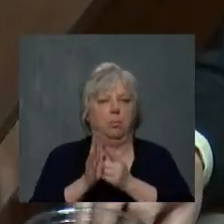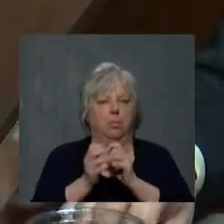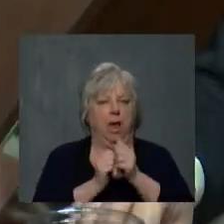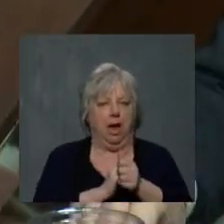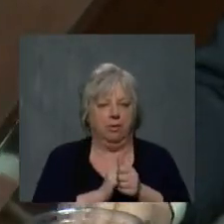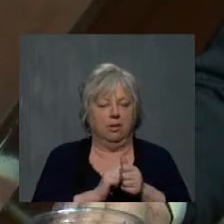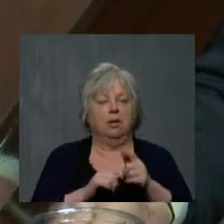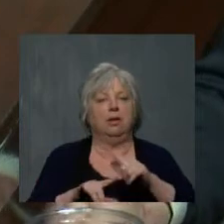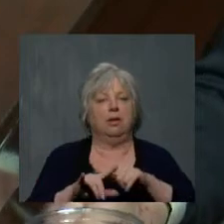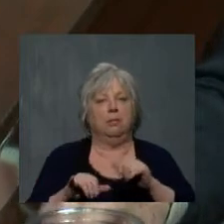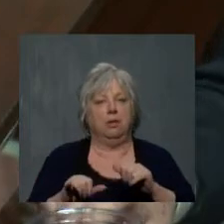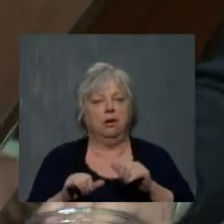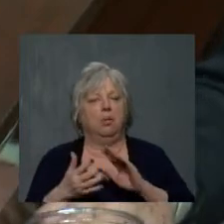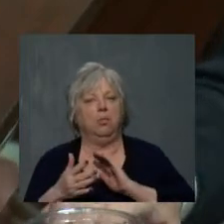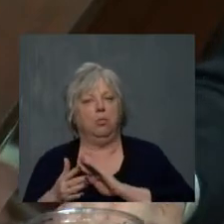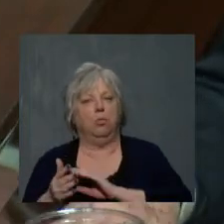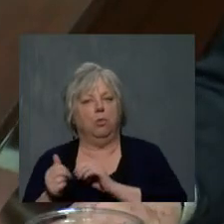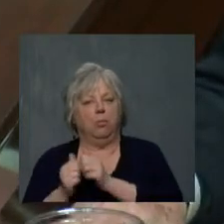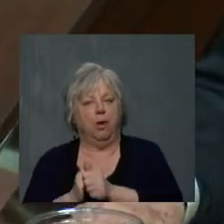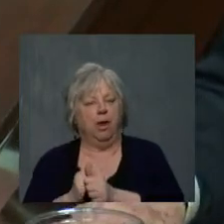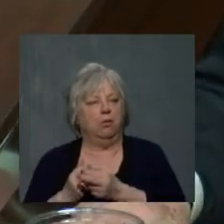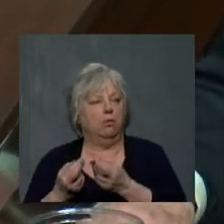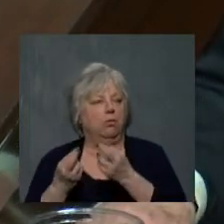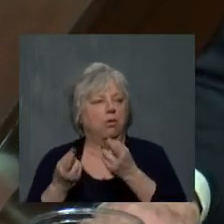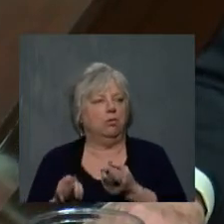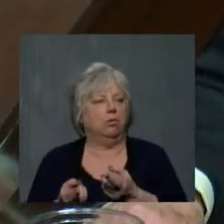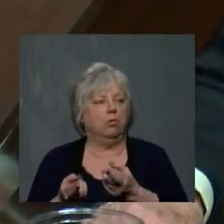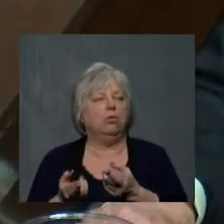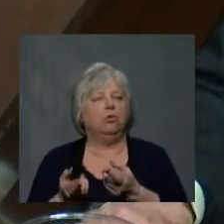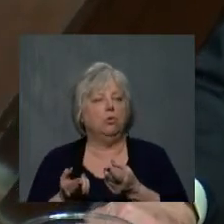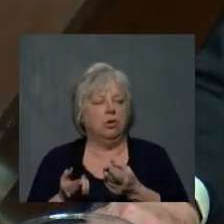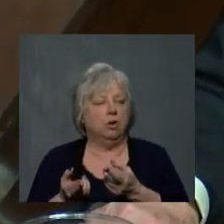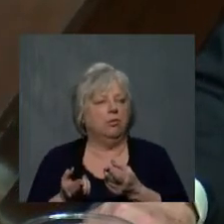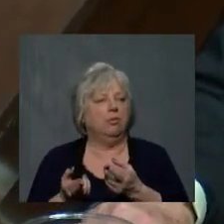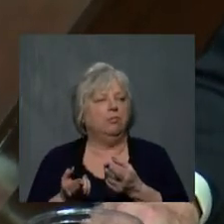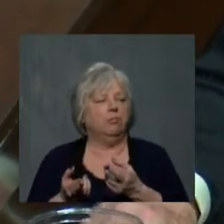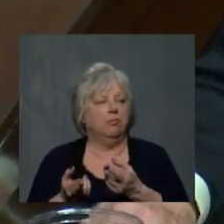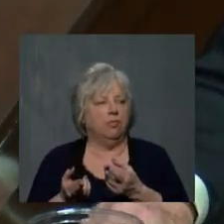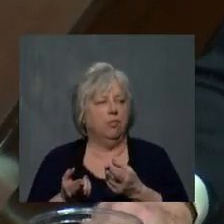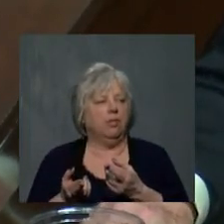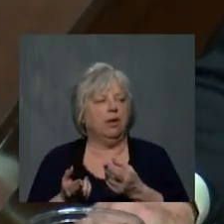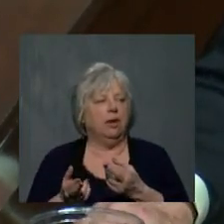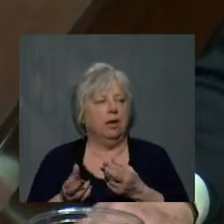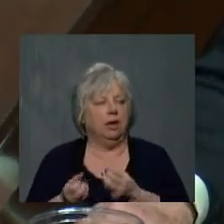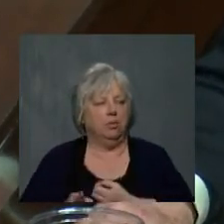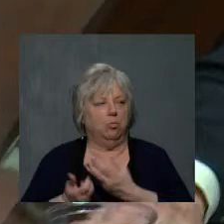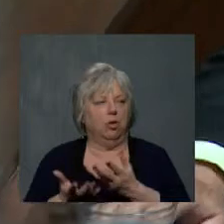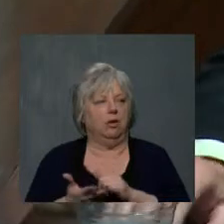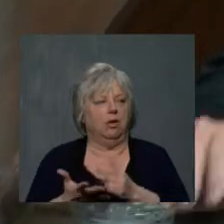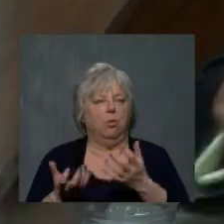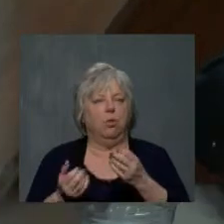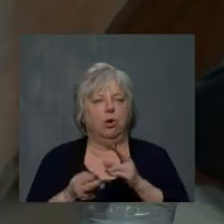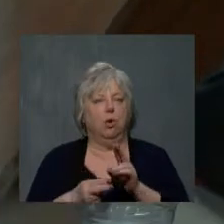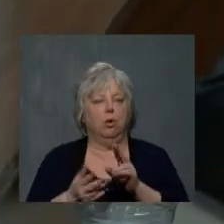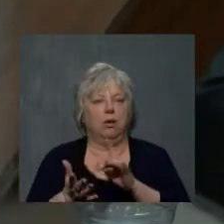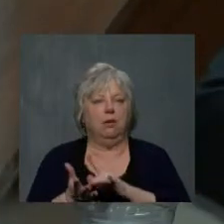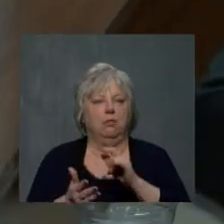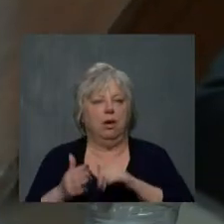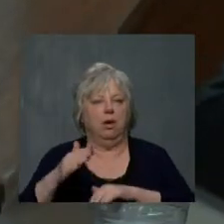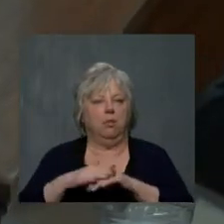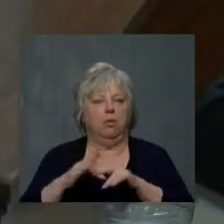a resolution indicating that they would like to use up to $3 million of the tax